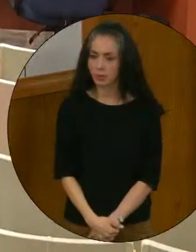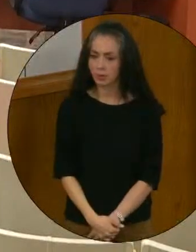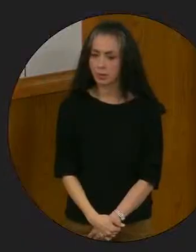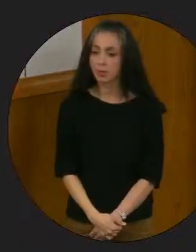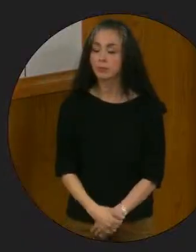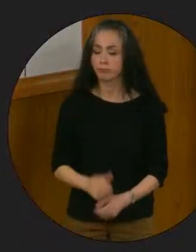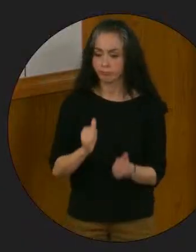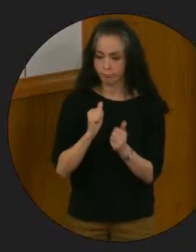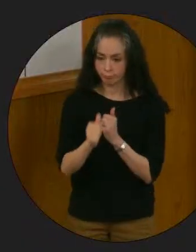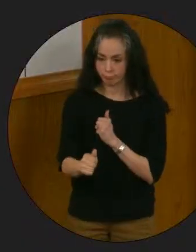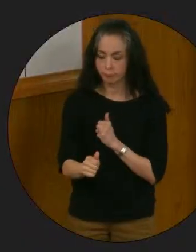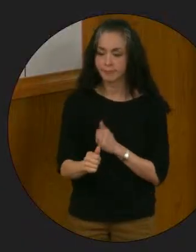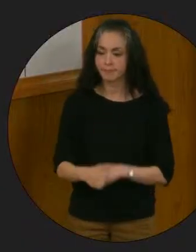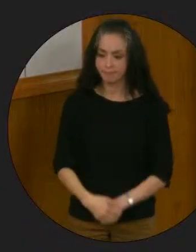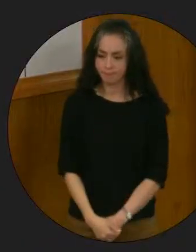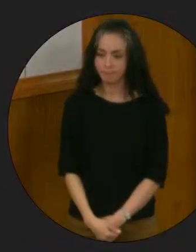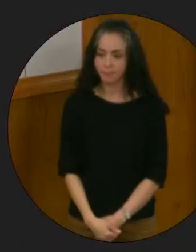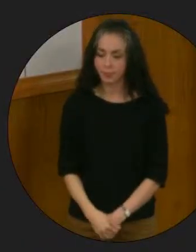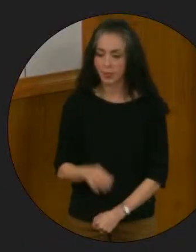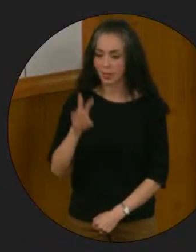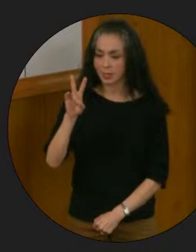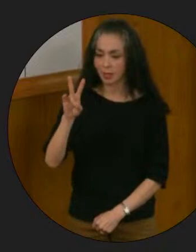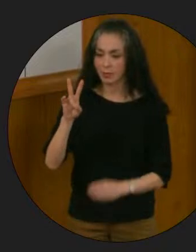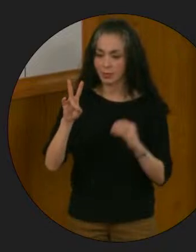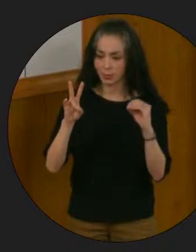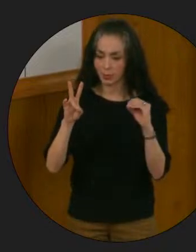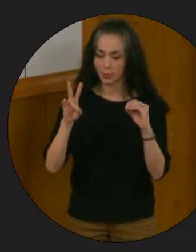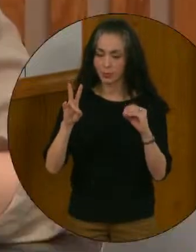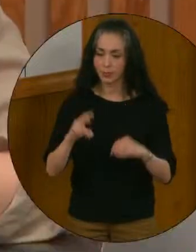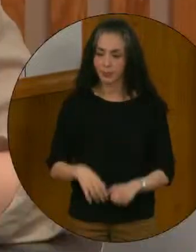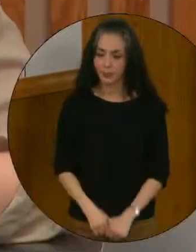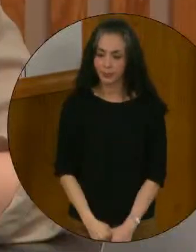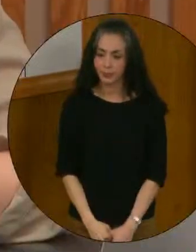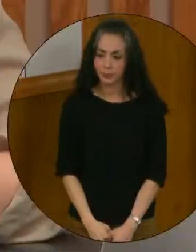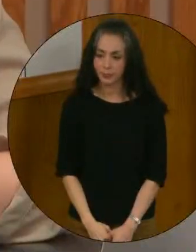motion passes 7-0.